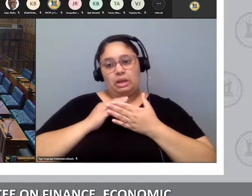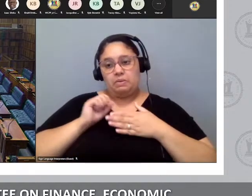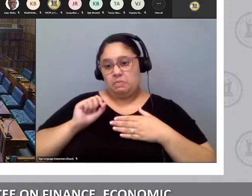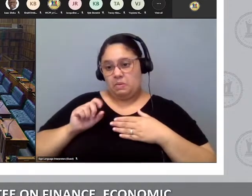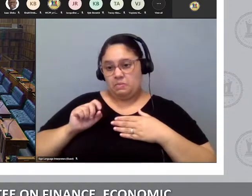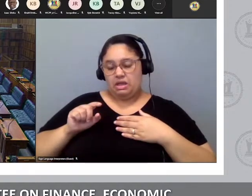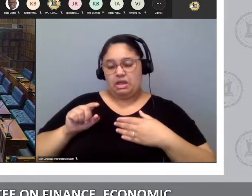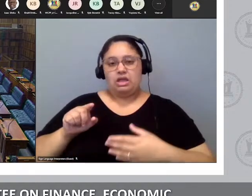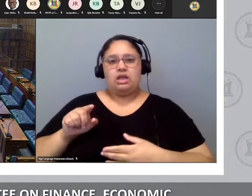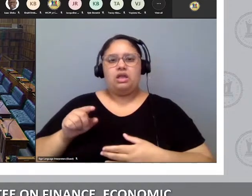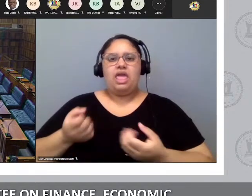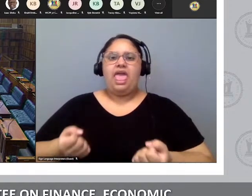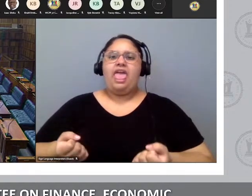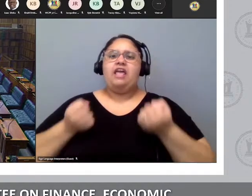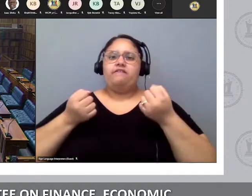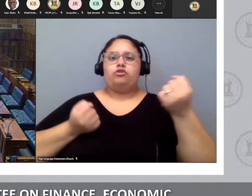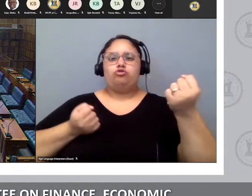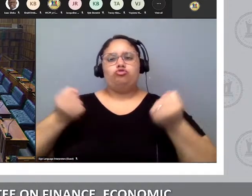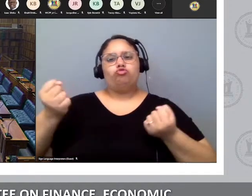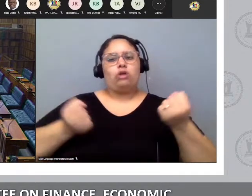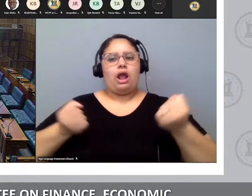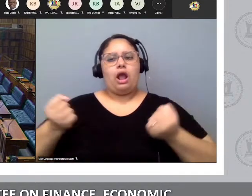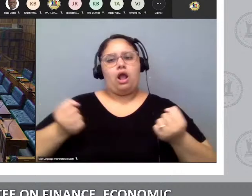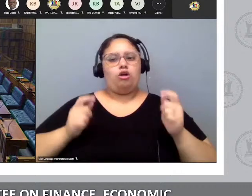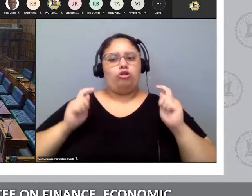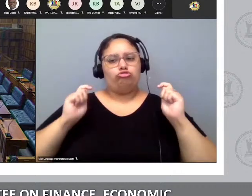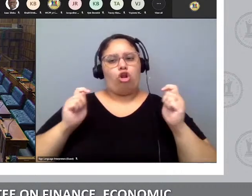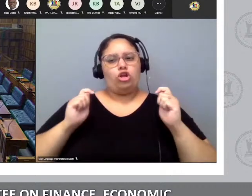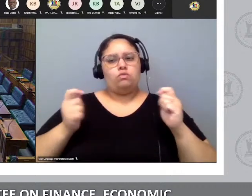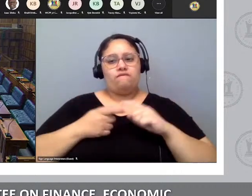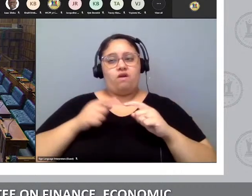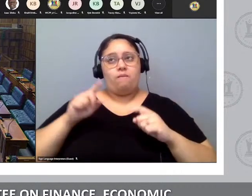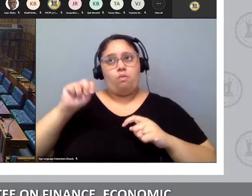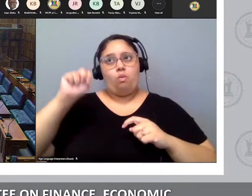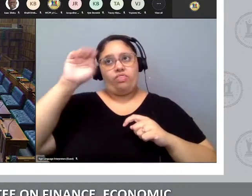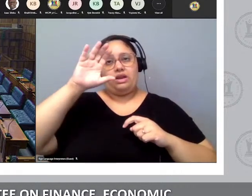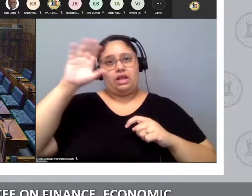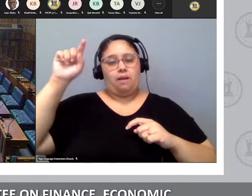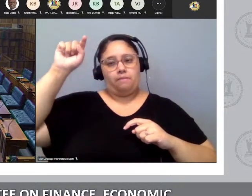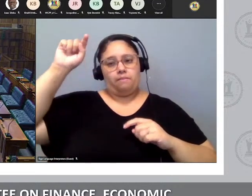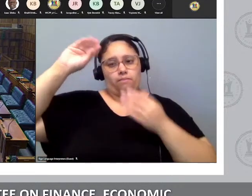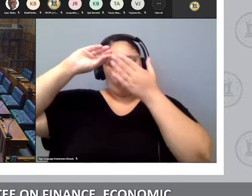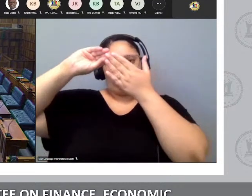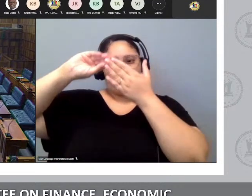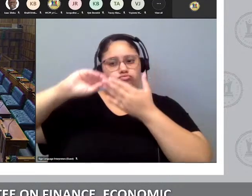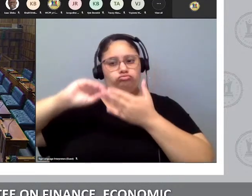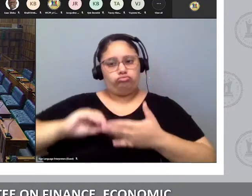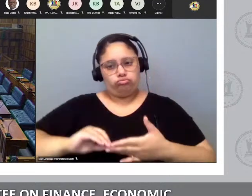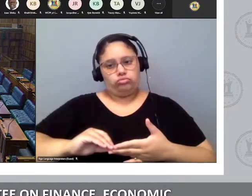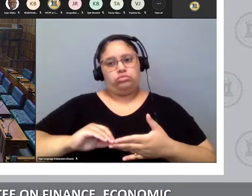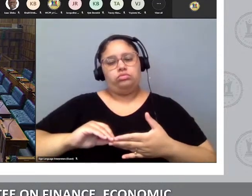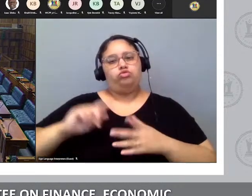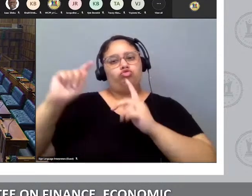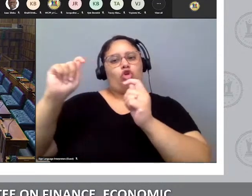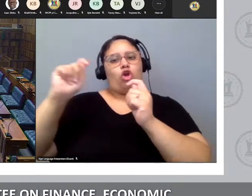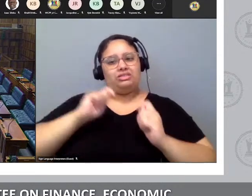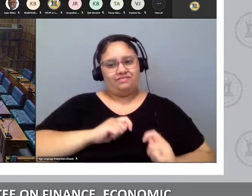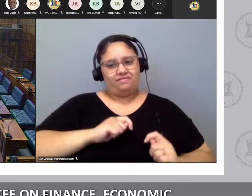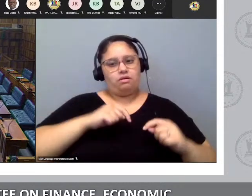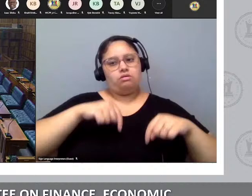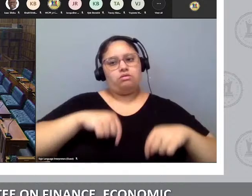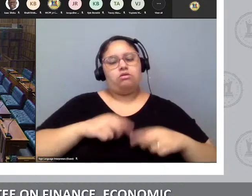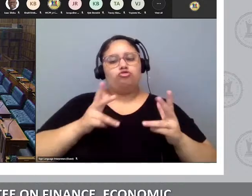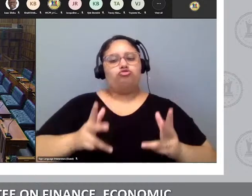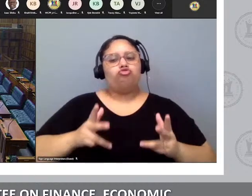current heavy trucks transporting all from the northern Cape to be transferred onto the railway